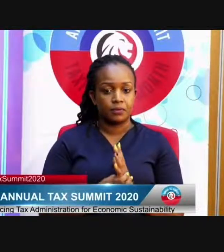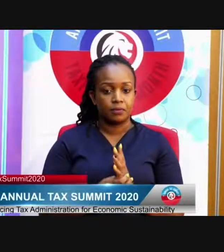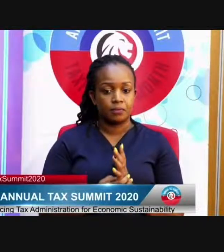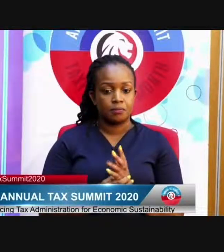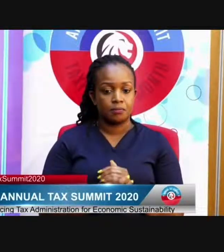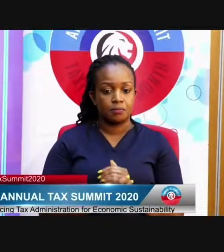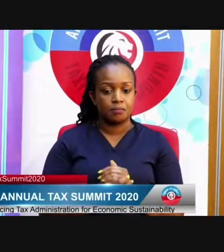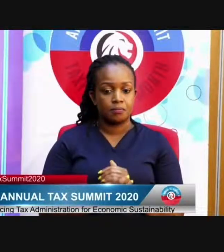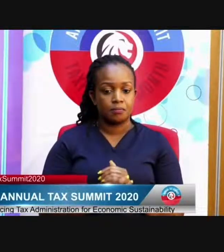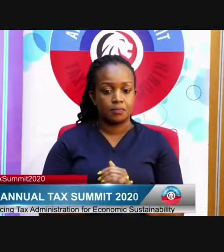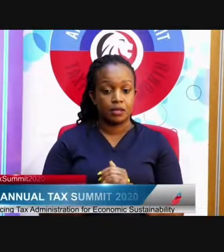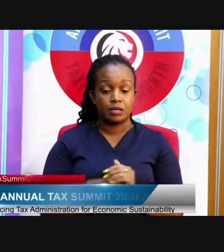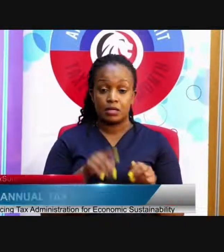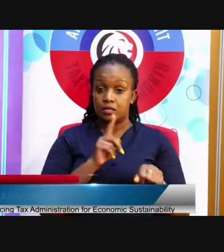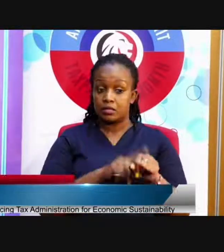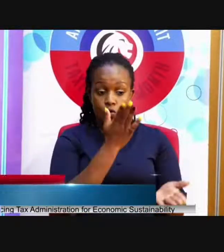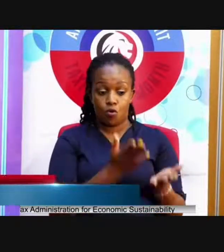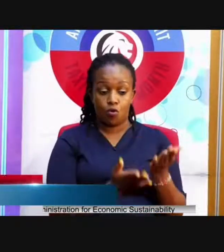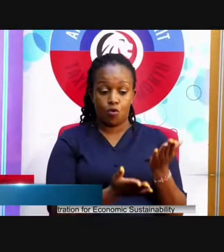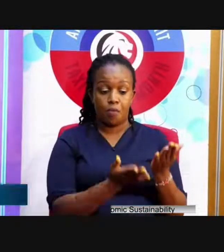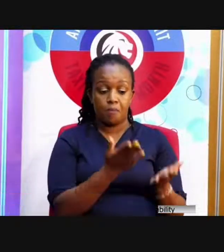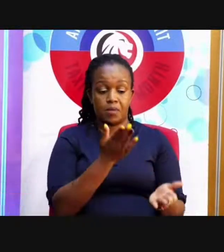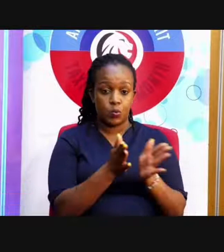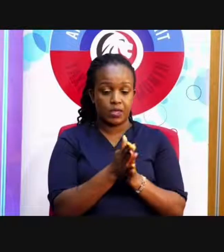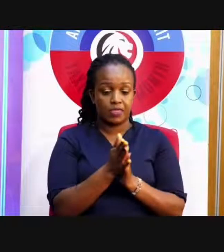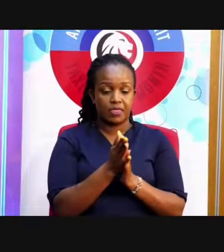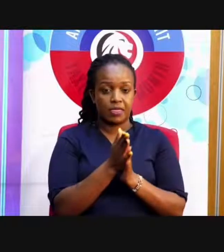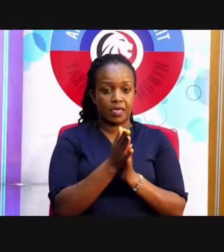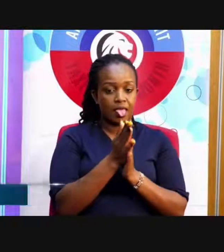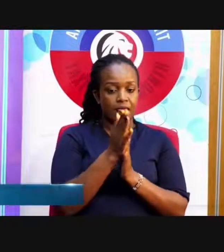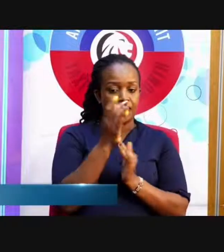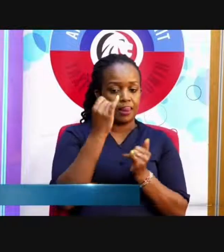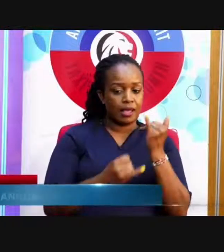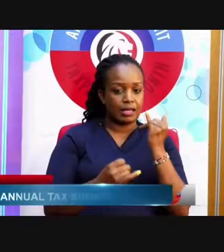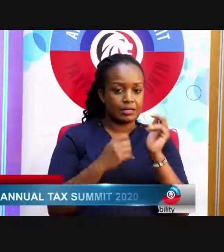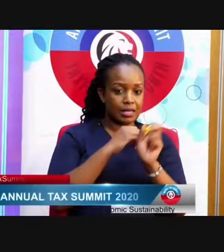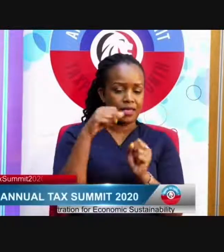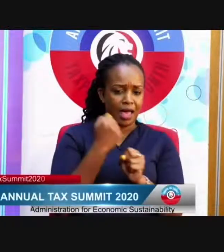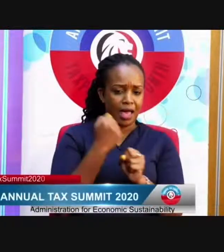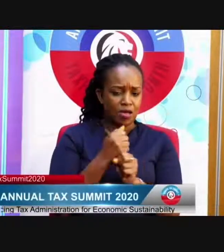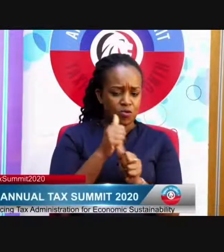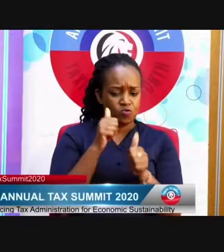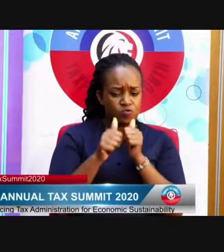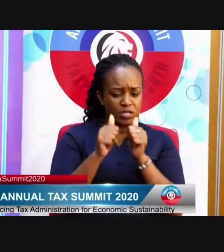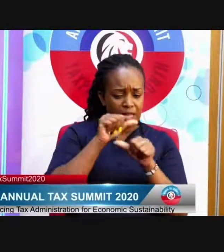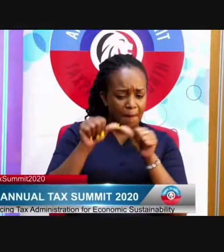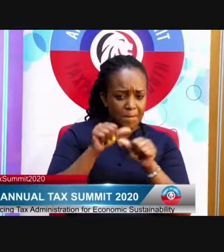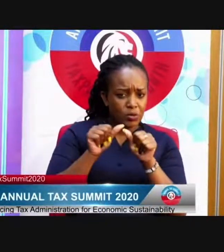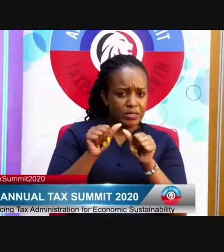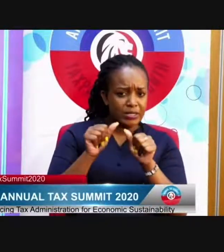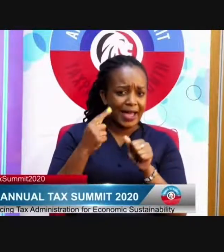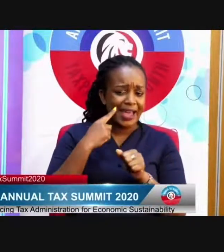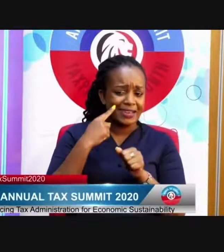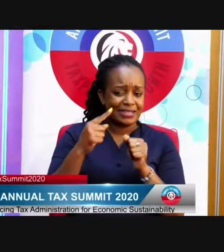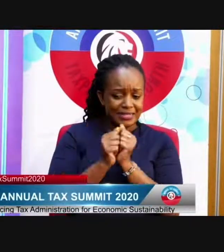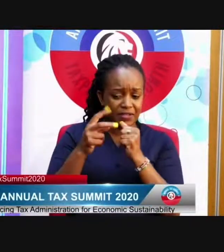year in our revenue collections. That is about 117 billion rands